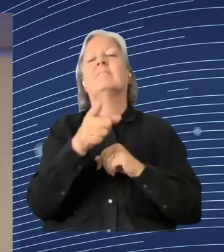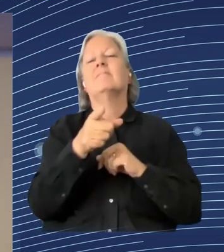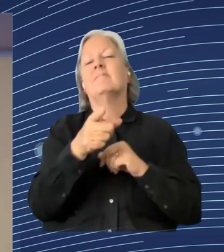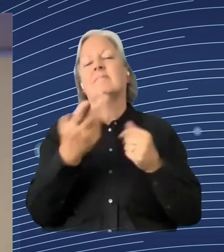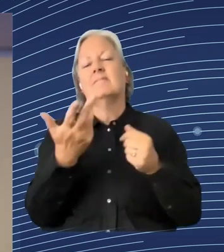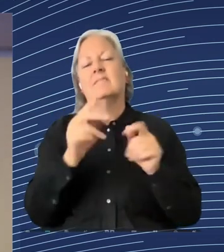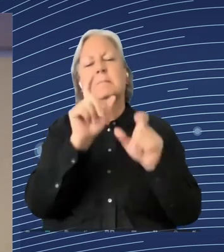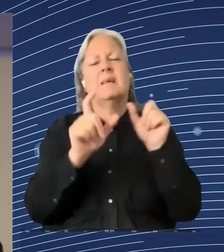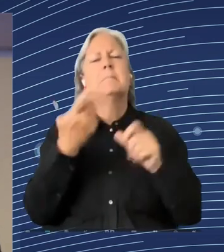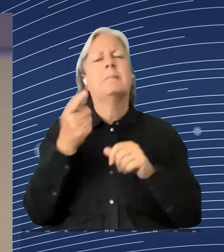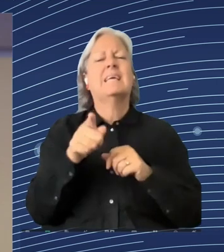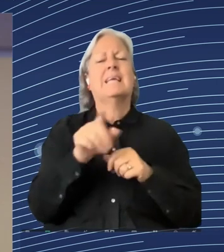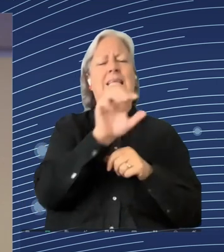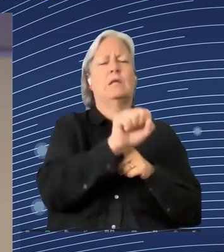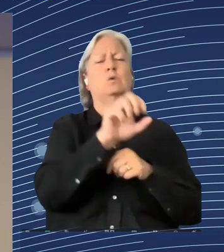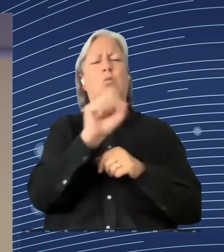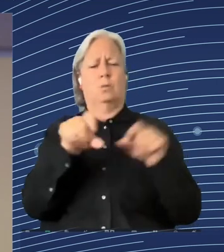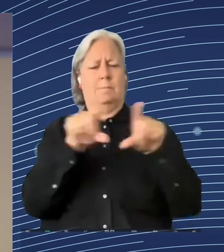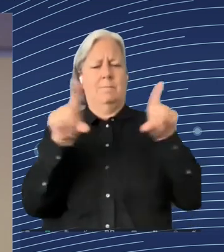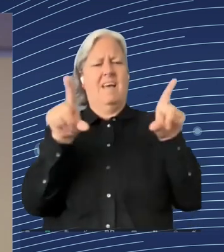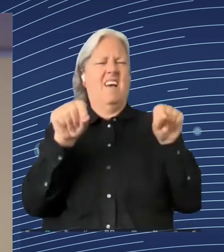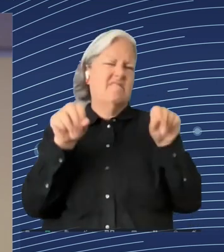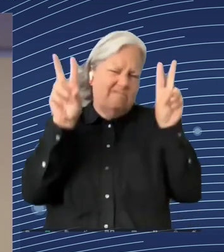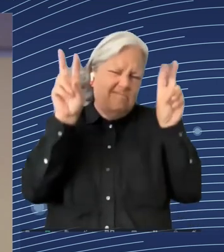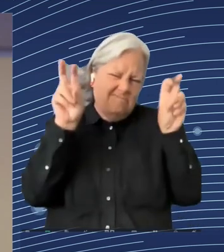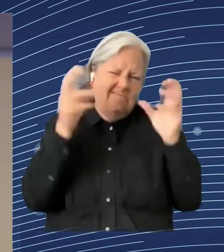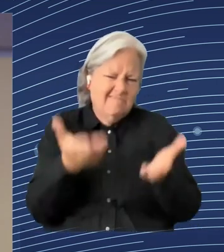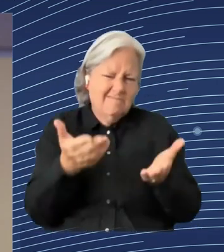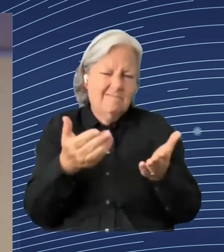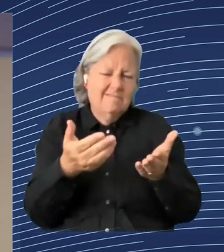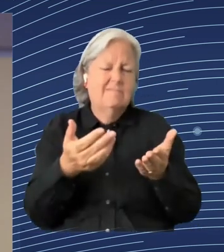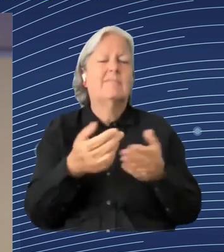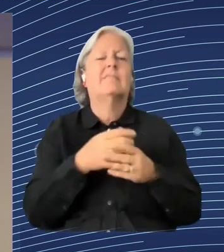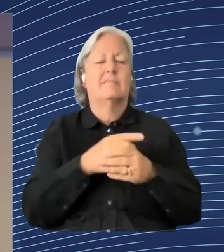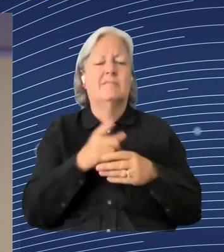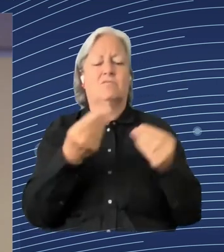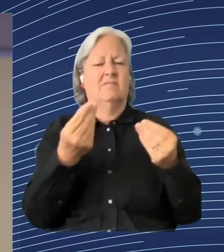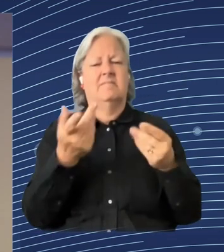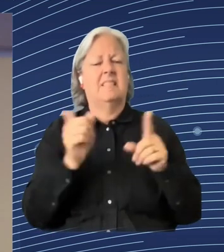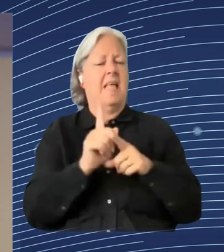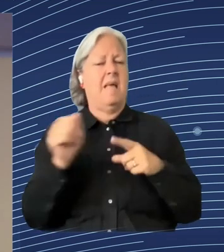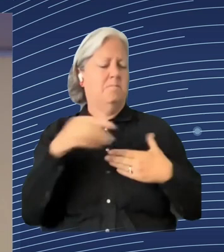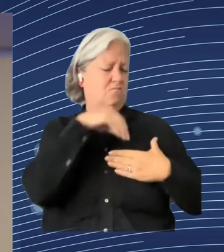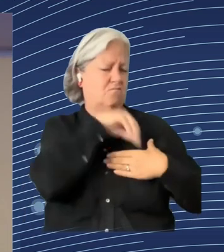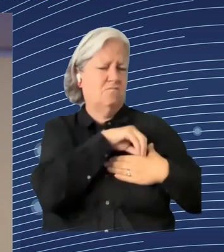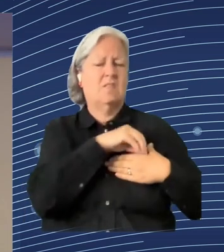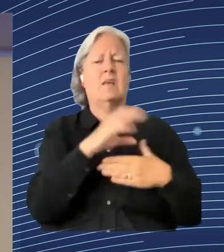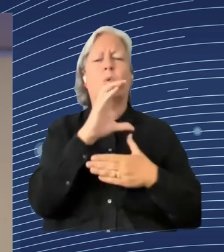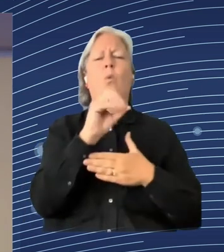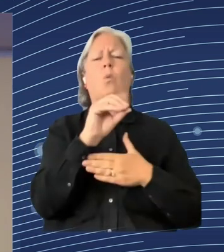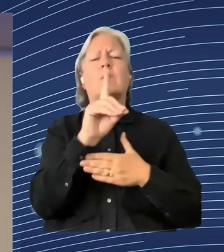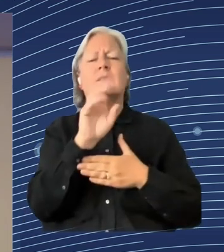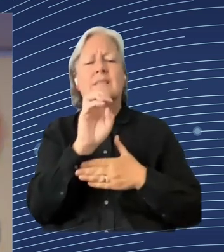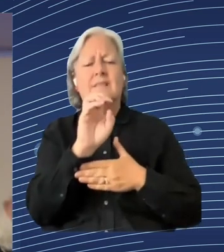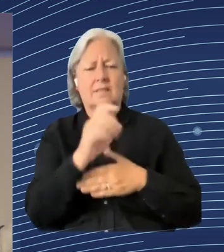social security pass, basically. It's a social security pass. So and you will have it in a wallet with the code. We as an inspector, we can check